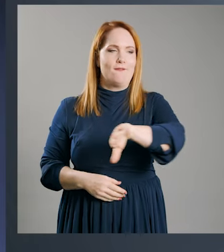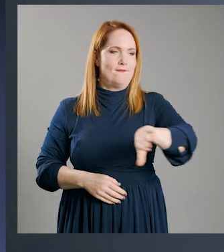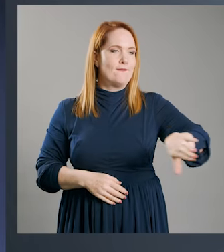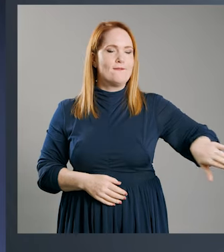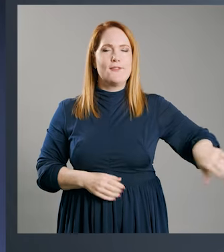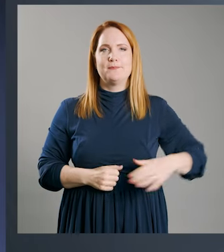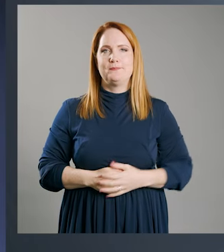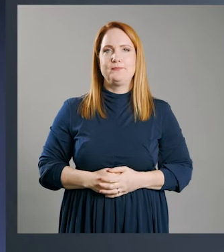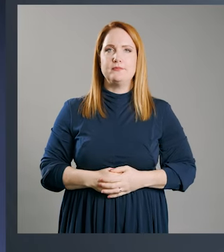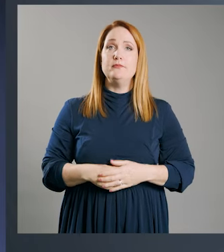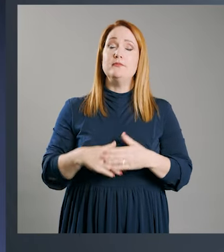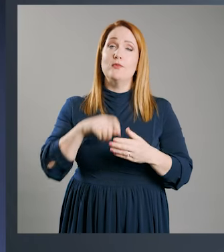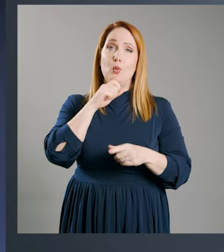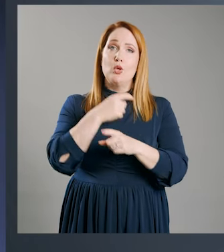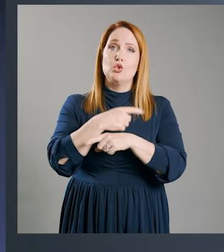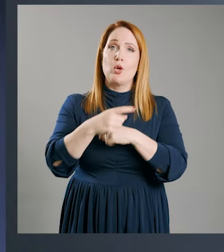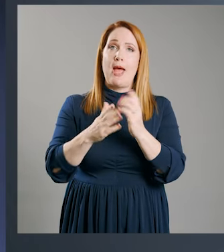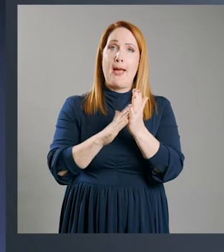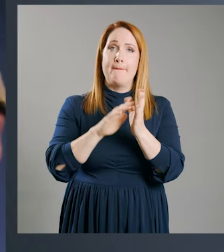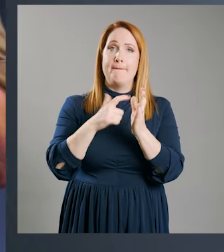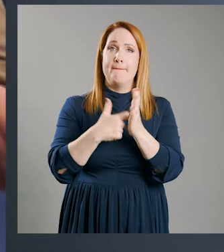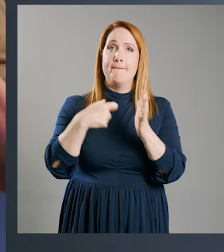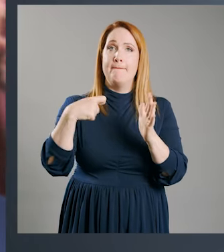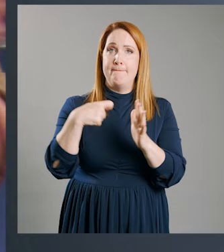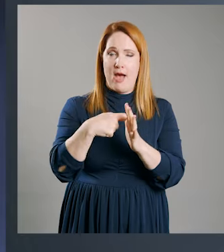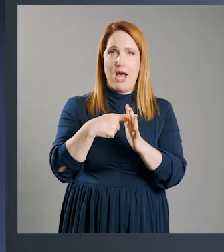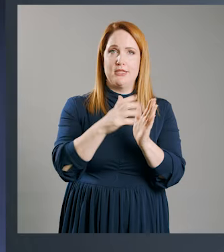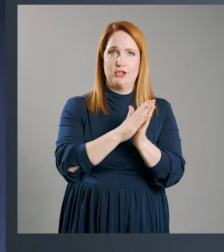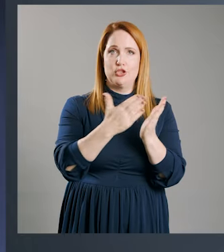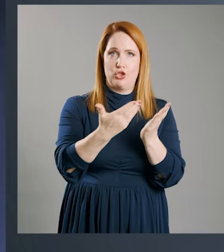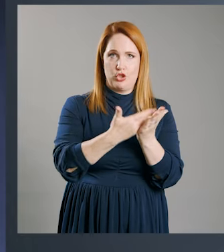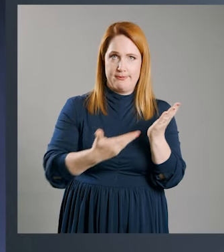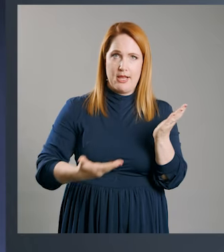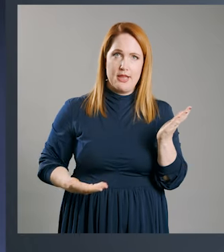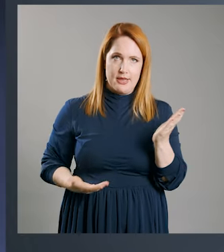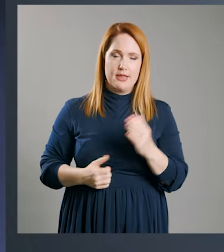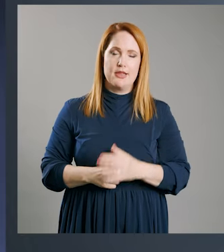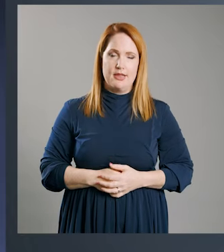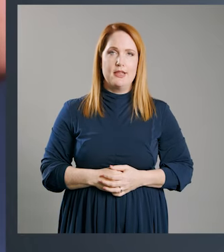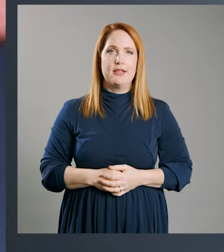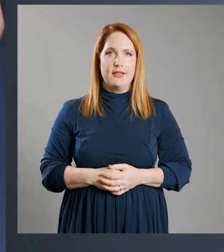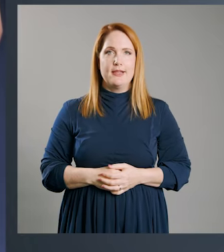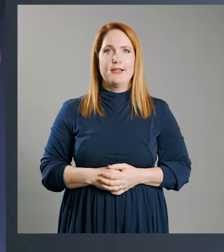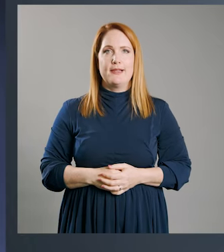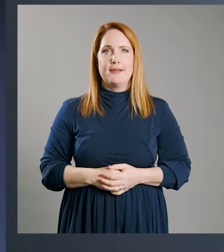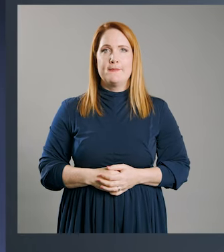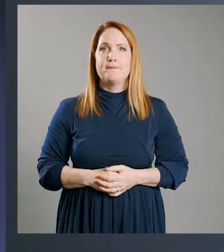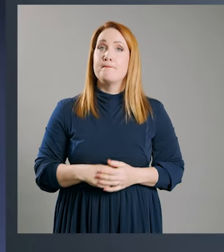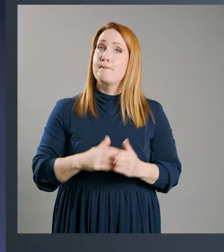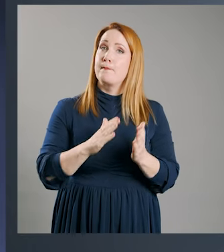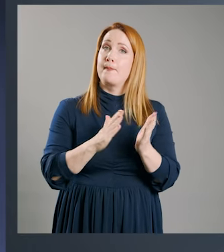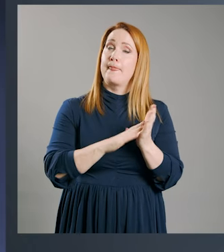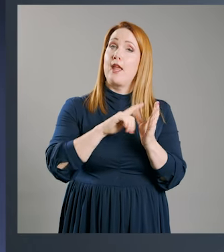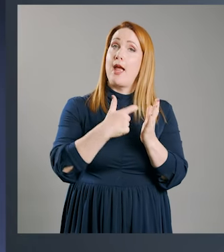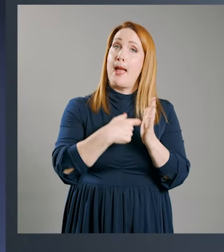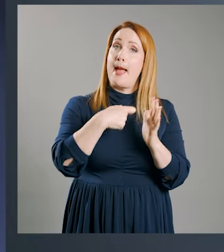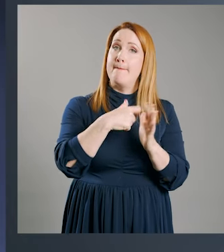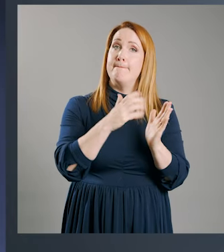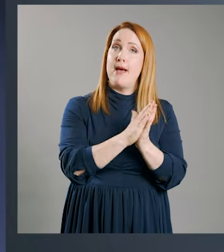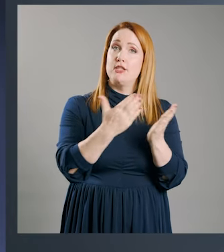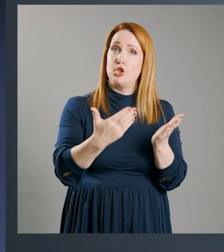So we're going to have a look at Mark's gospel. We're going to look at the miracles that Jesus did from Mark's gospel lens. And